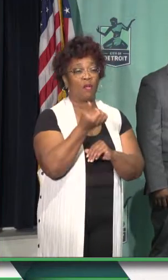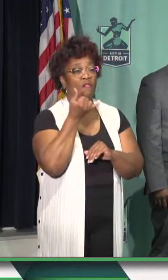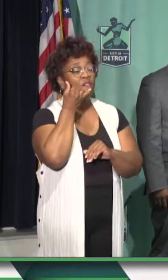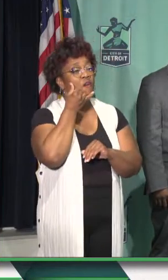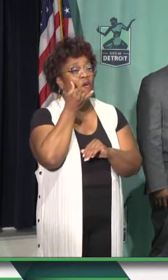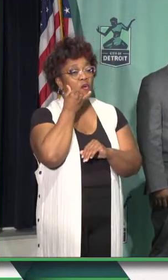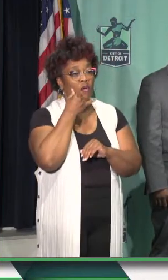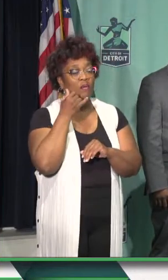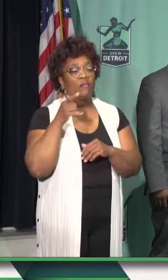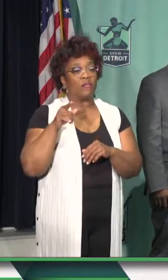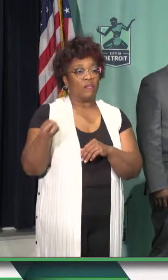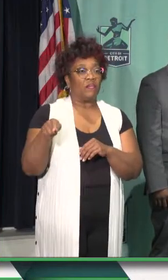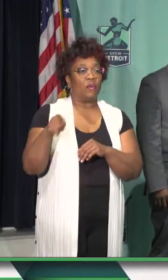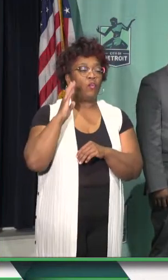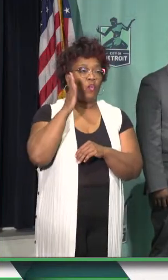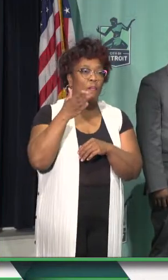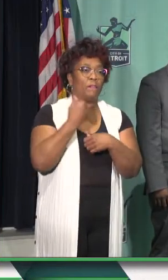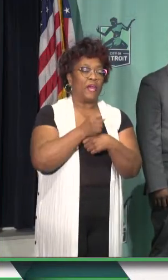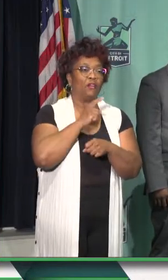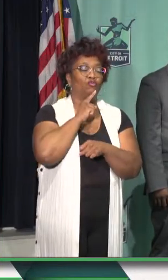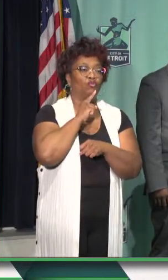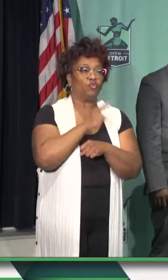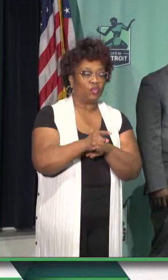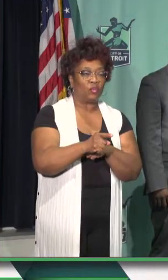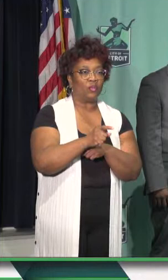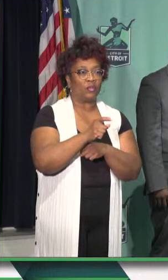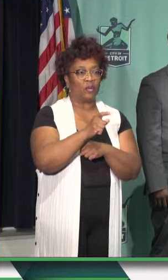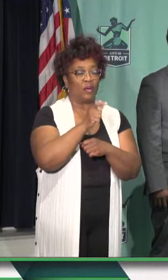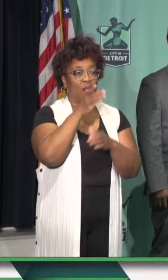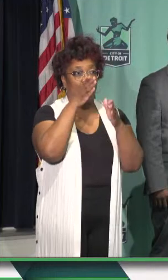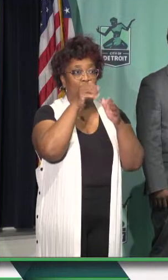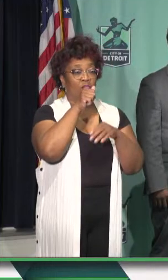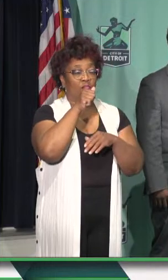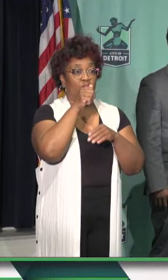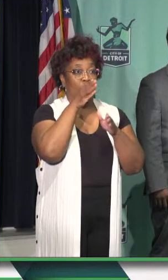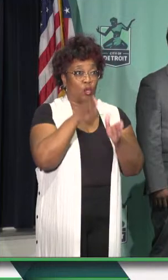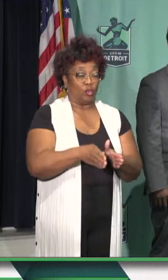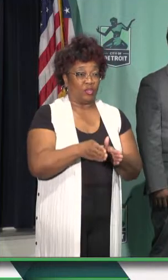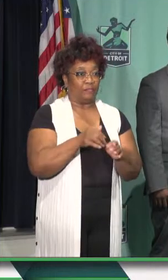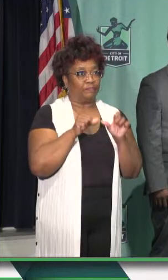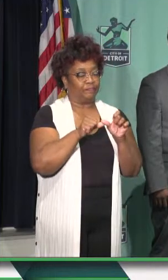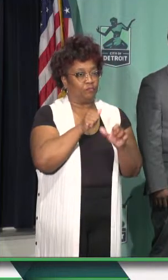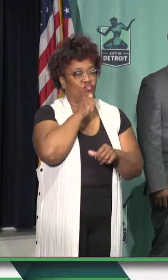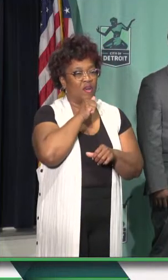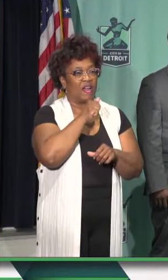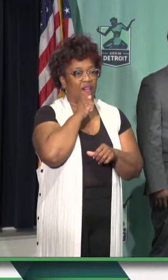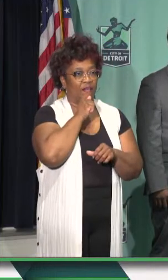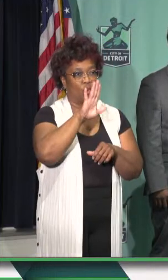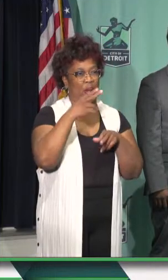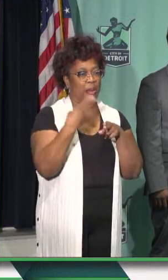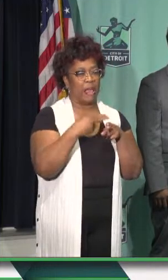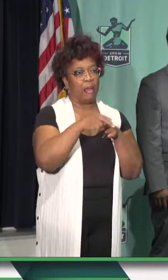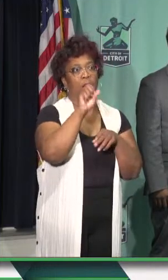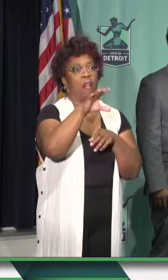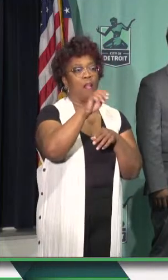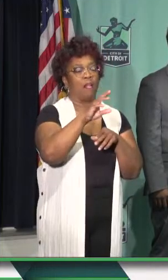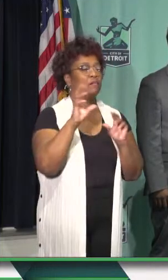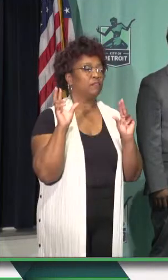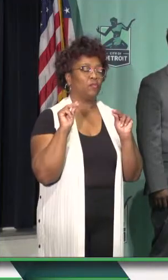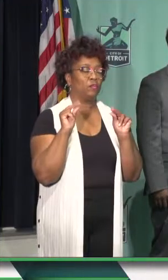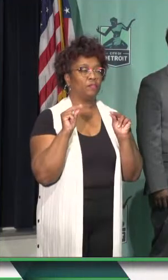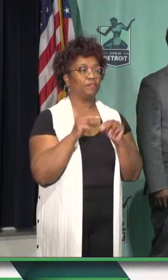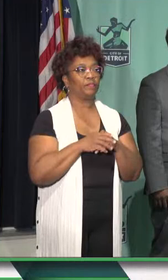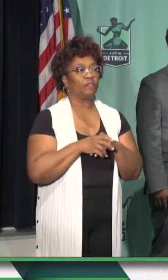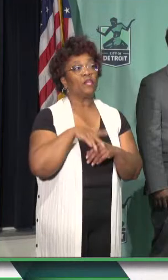remains anonymous, and those new payment options are coming soon. And finally, in 2022, we received